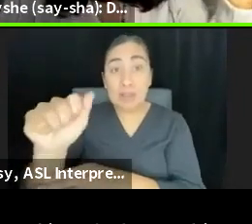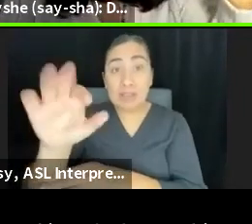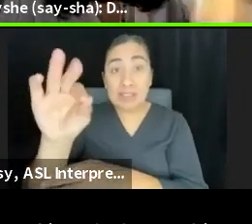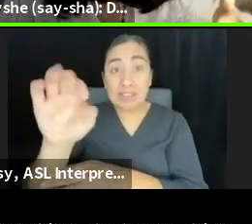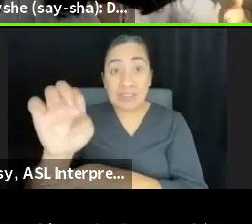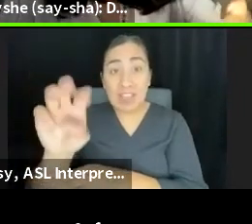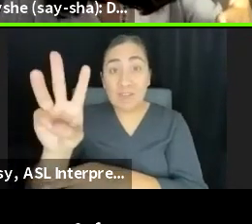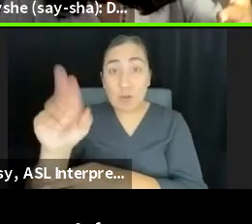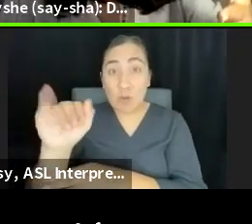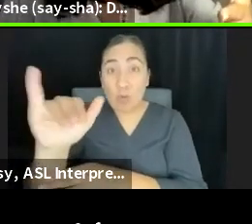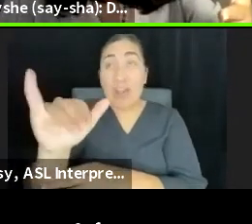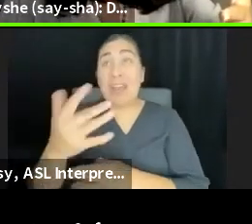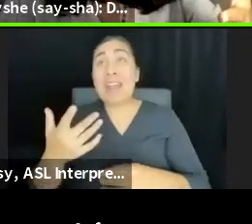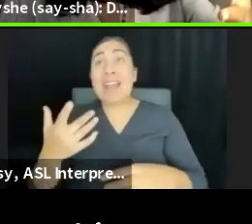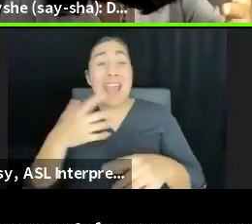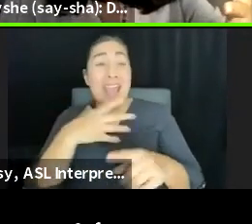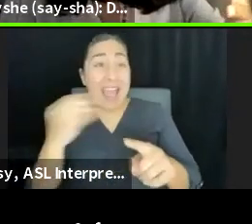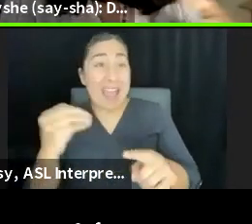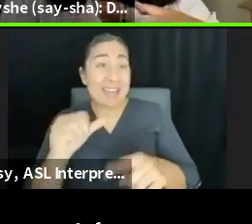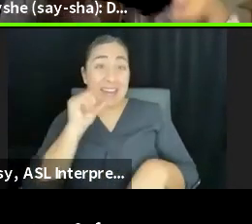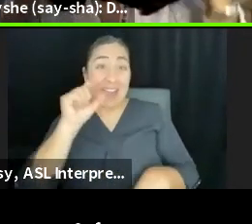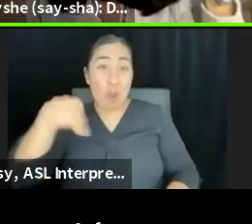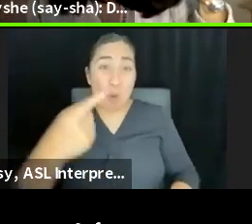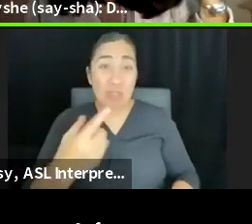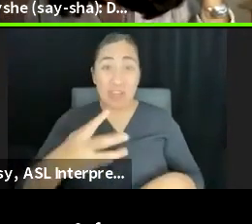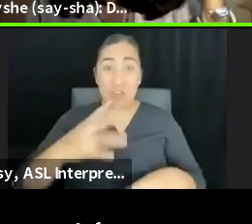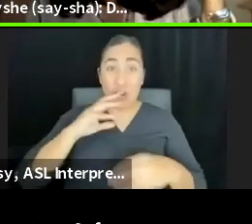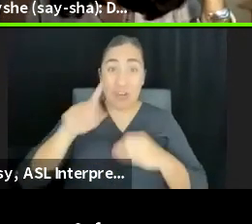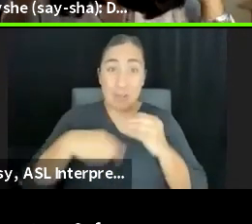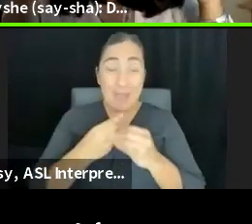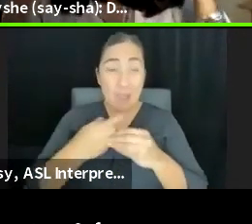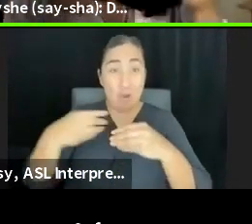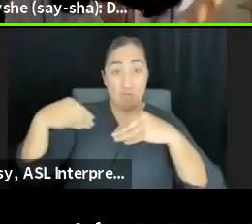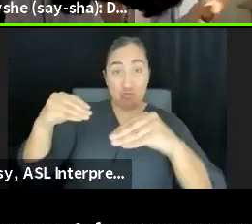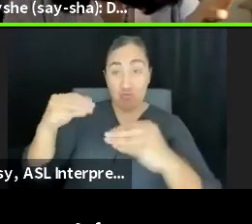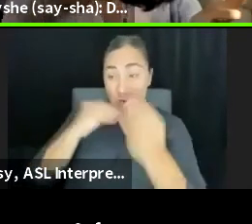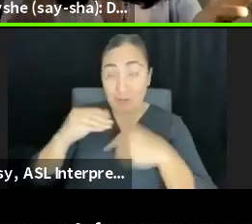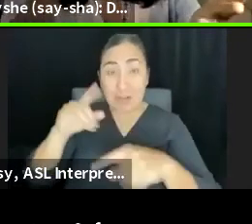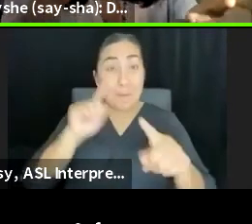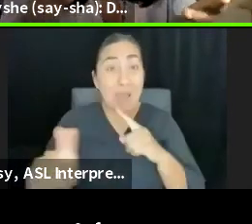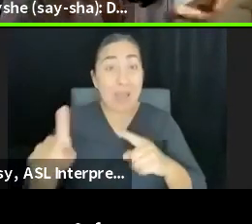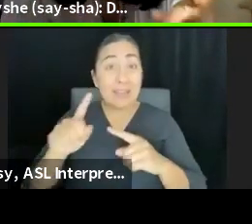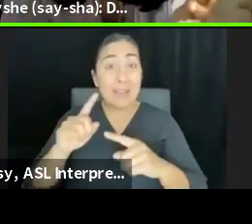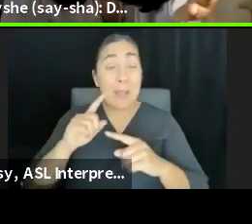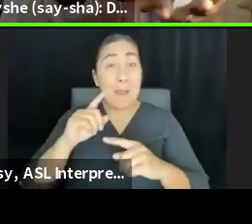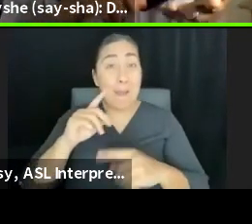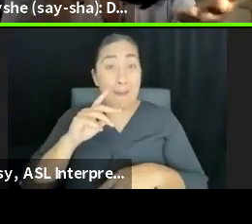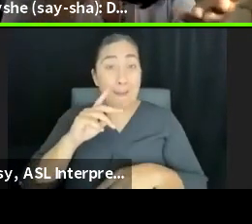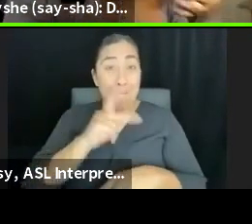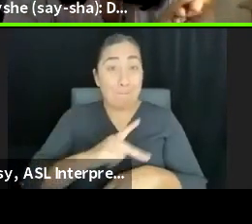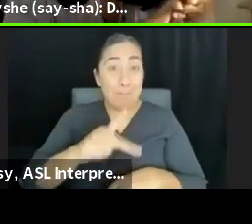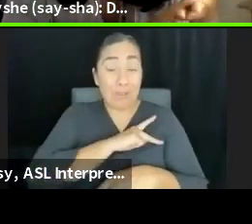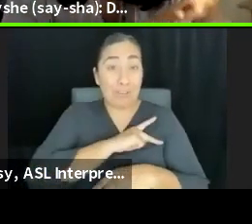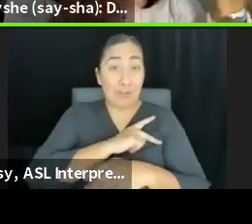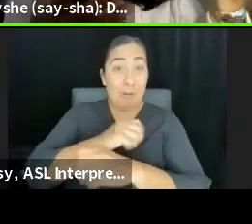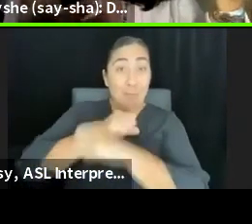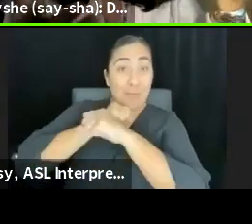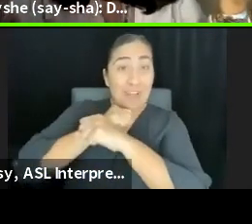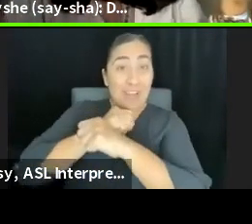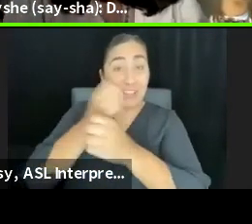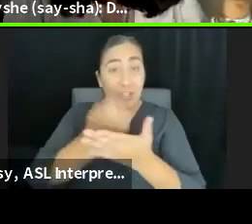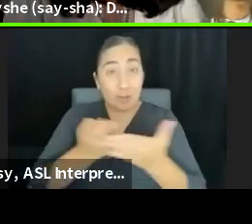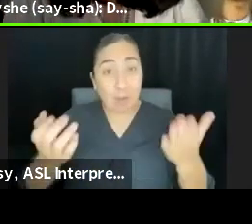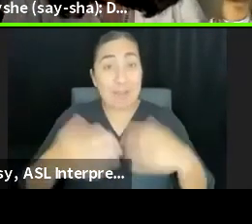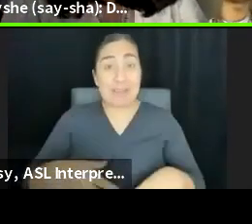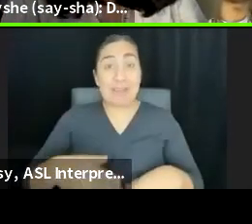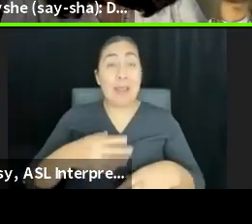And then just not even talking about groceries, but personal protection equipment, you know, masks, hand sanitizer, gloves. These are things